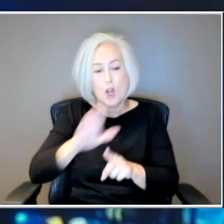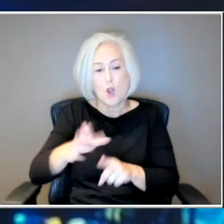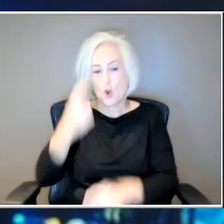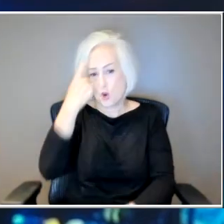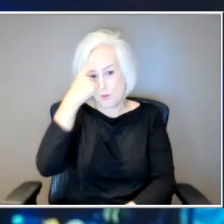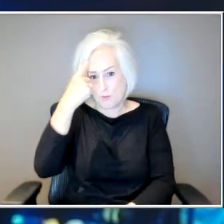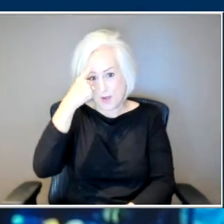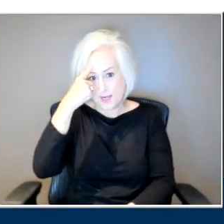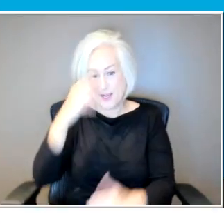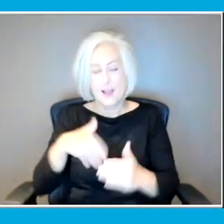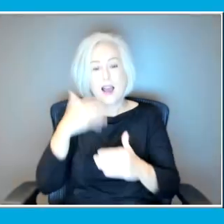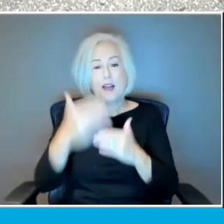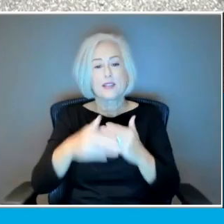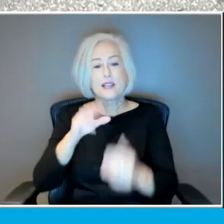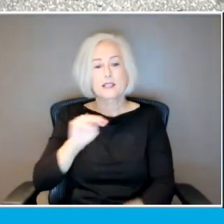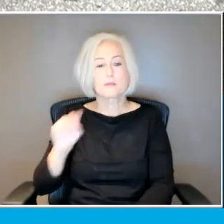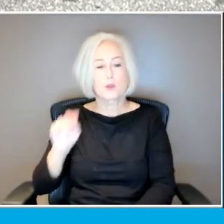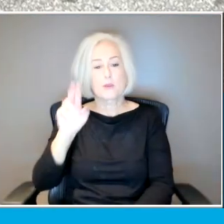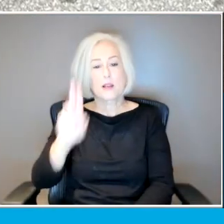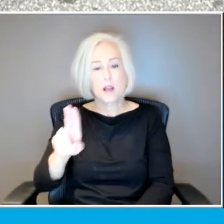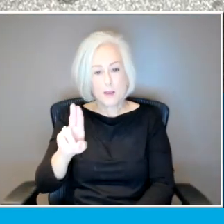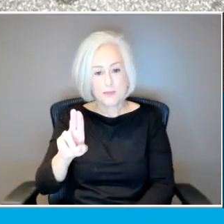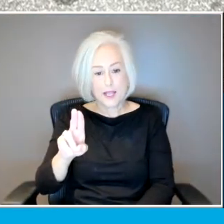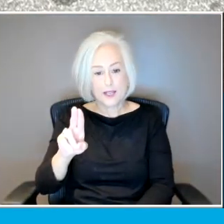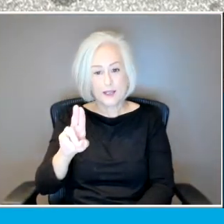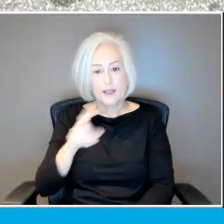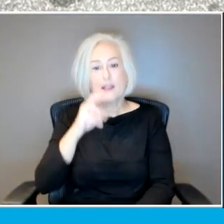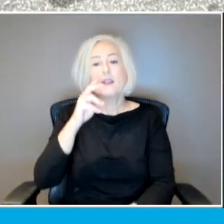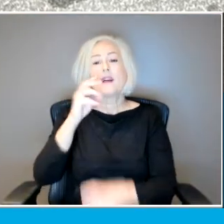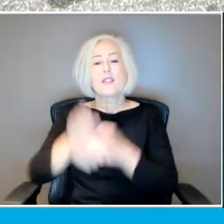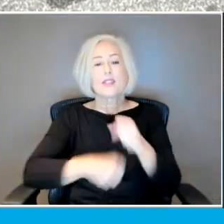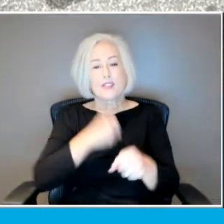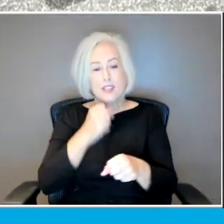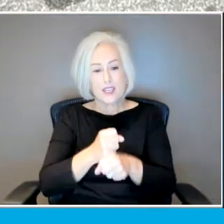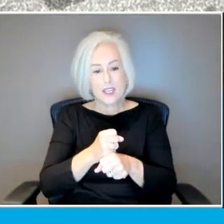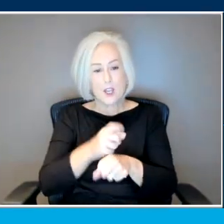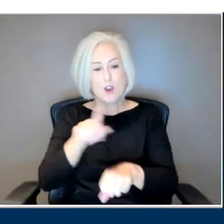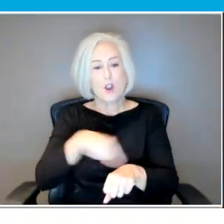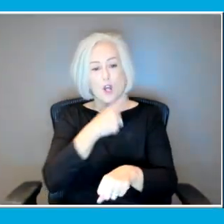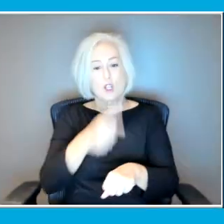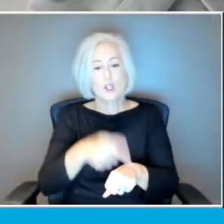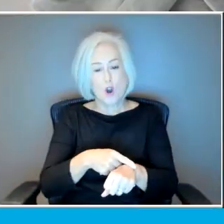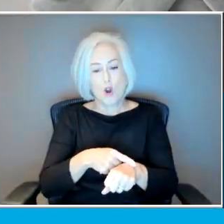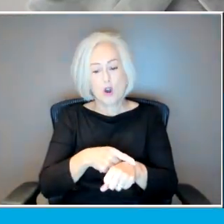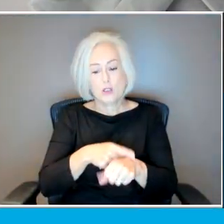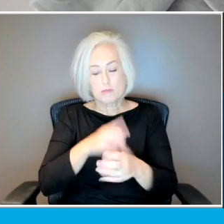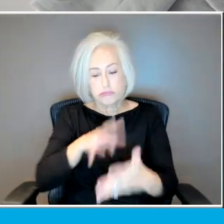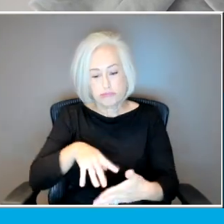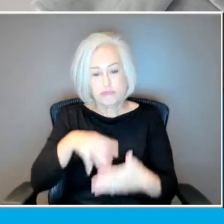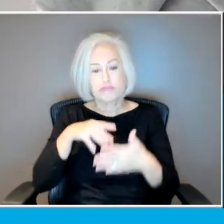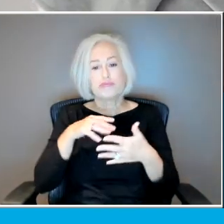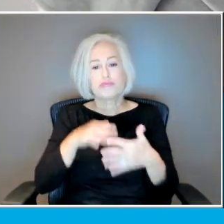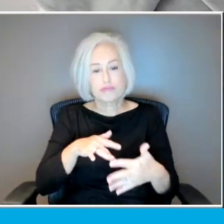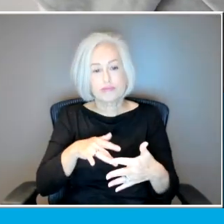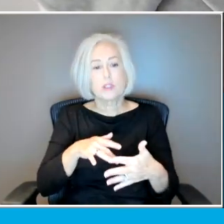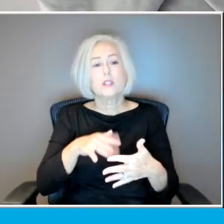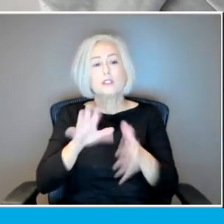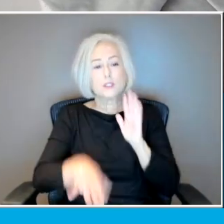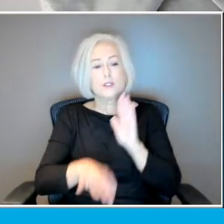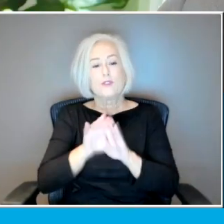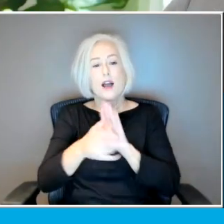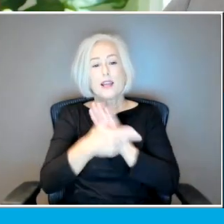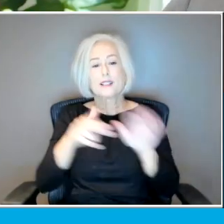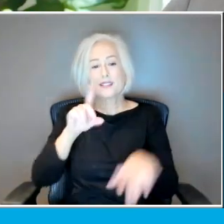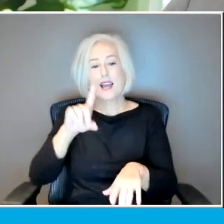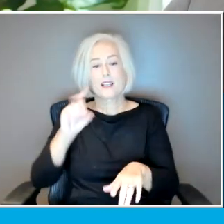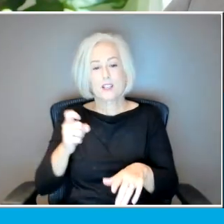next Morning Medical Update. The years-long path to a proper diagnosis and the life-changing treatment that finally lets